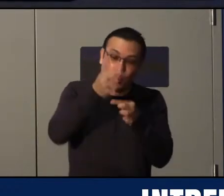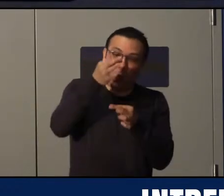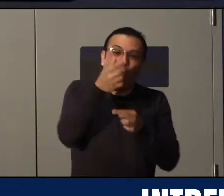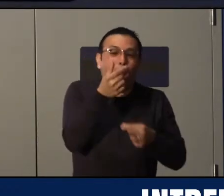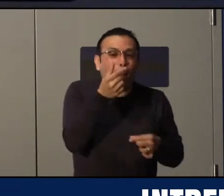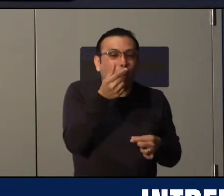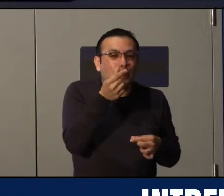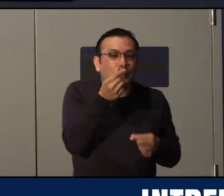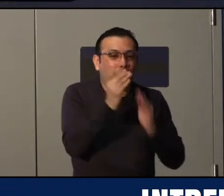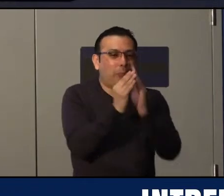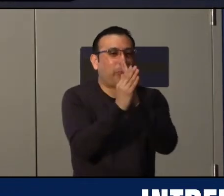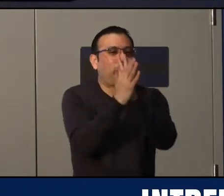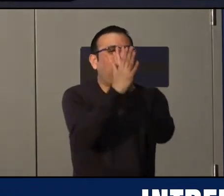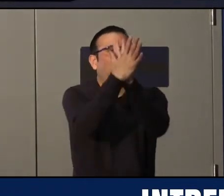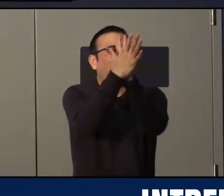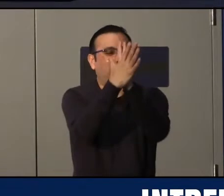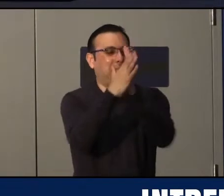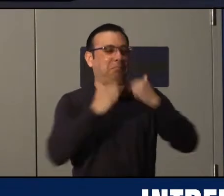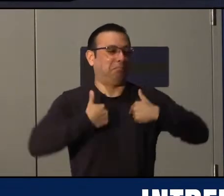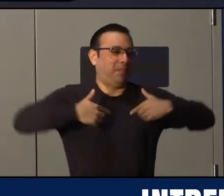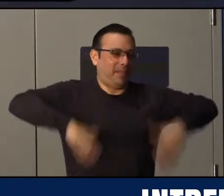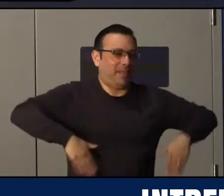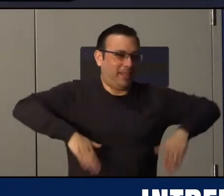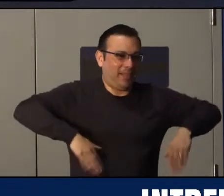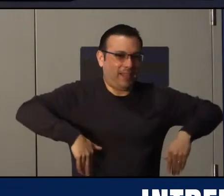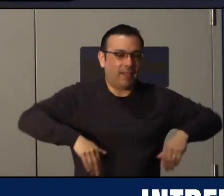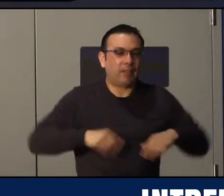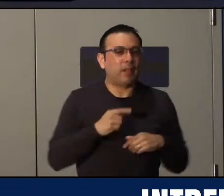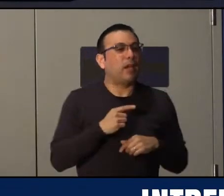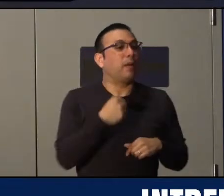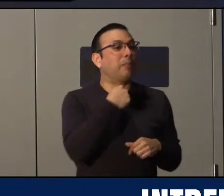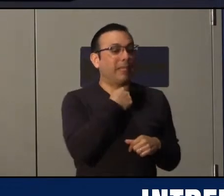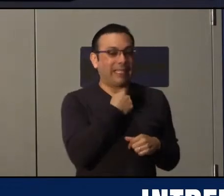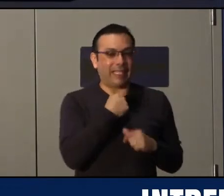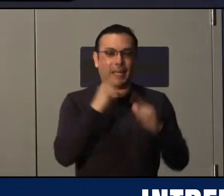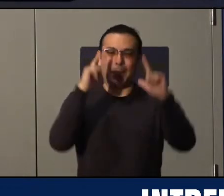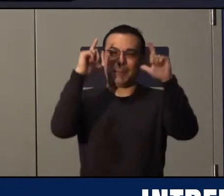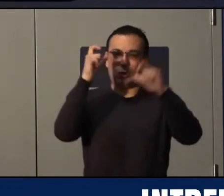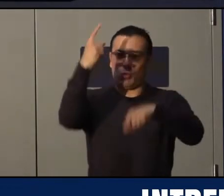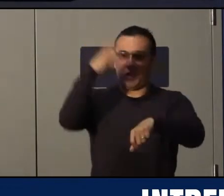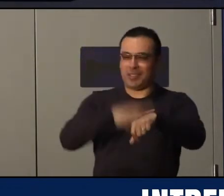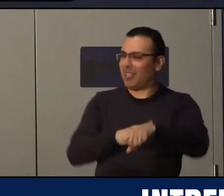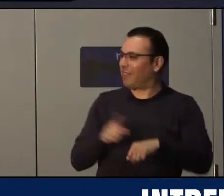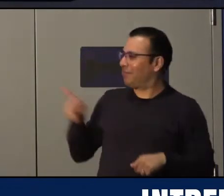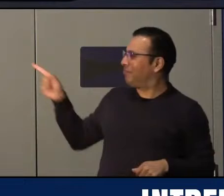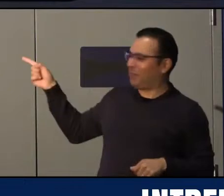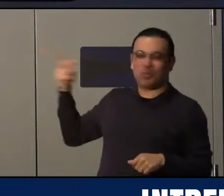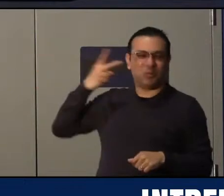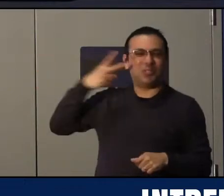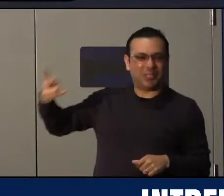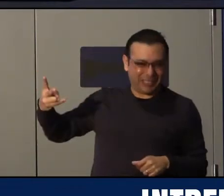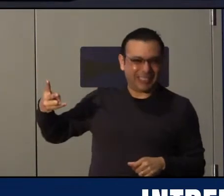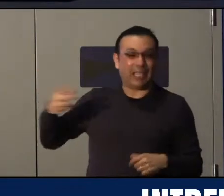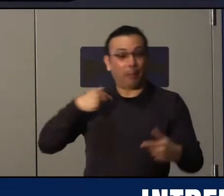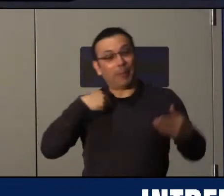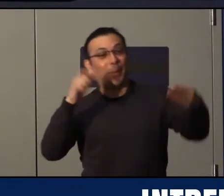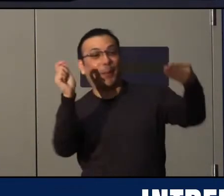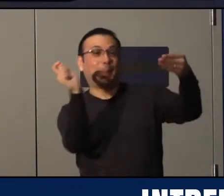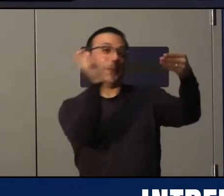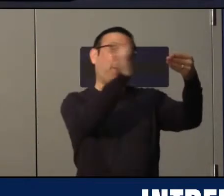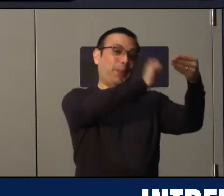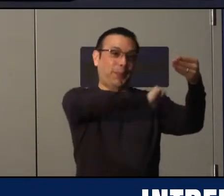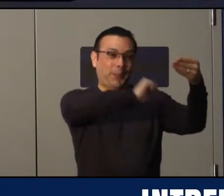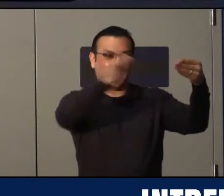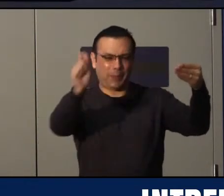but I wish, I only have one picture of painting in space. I think it pops up here every now and then, which I thank